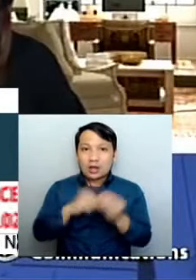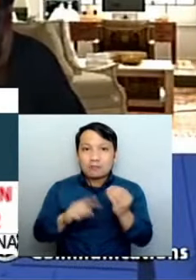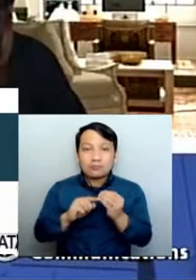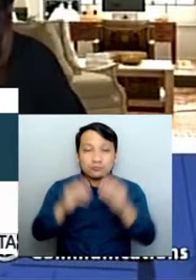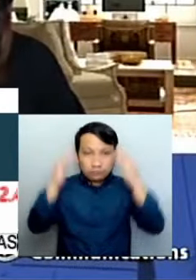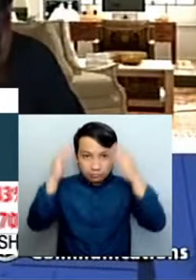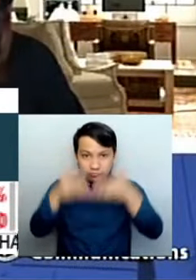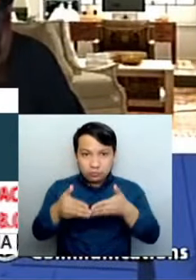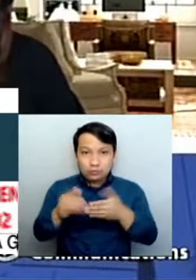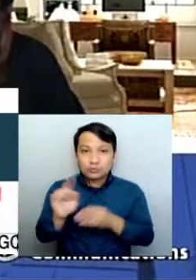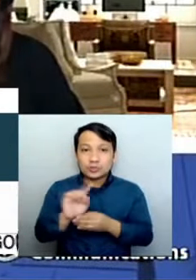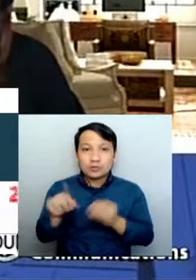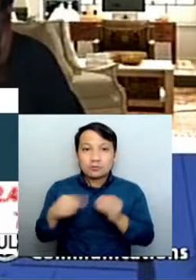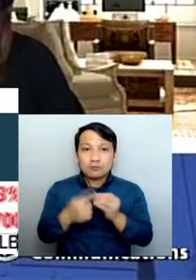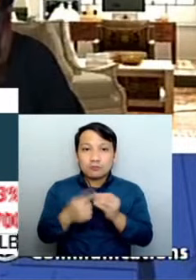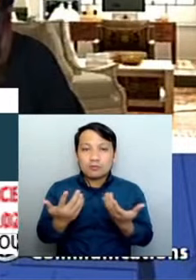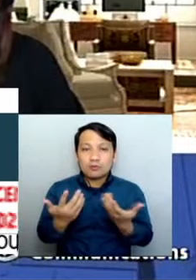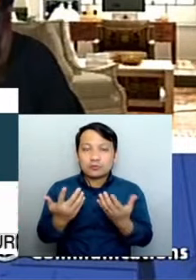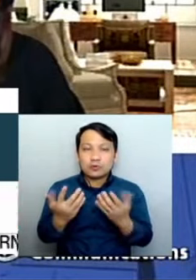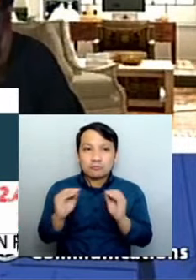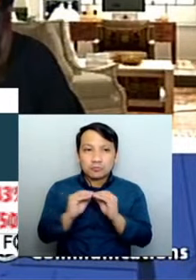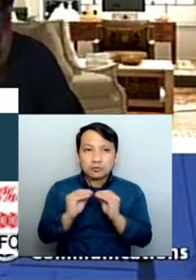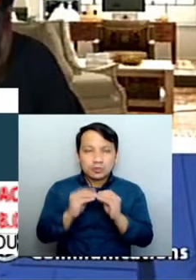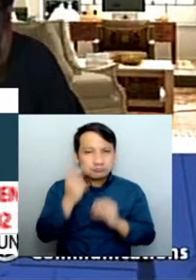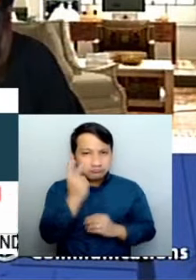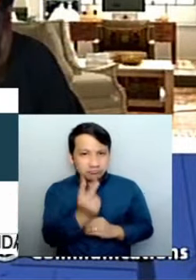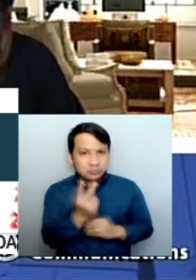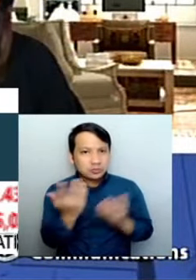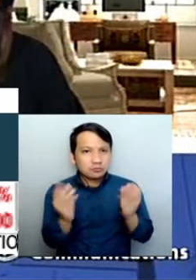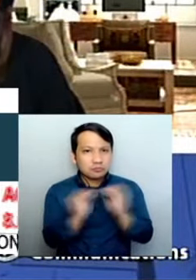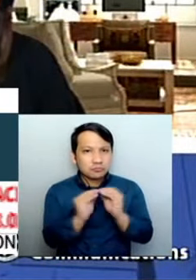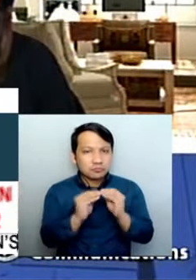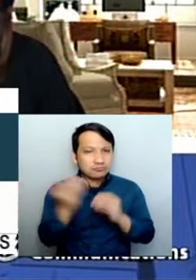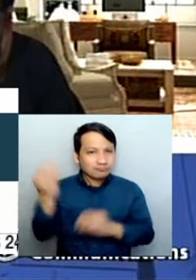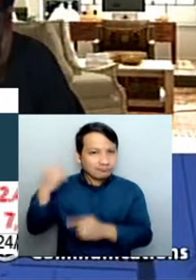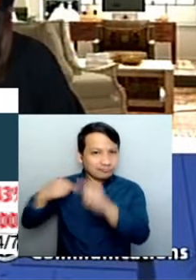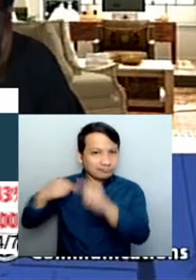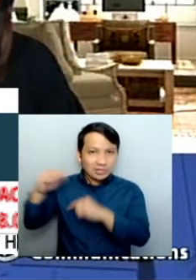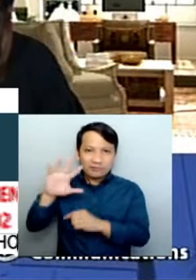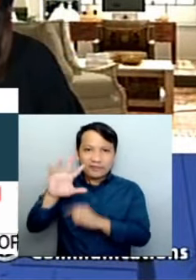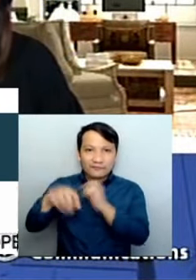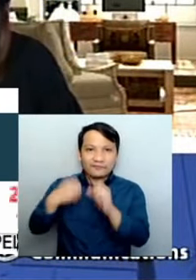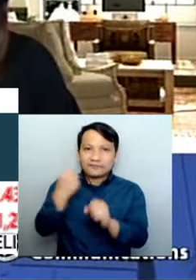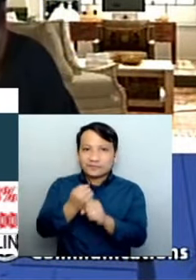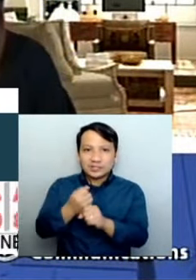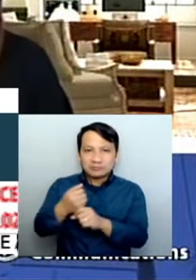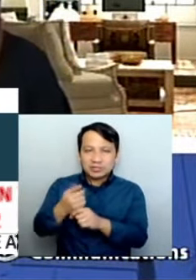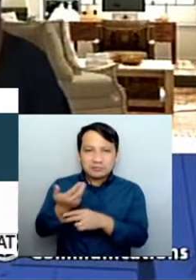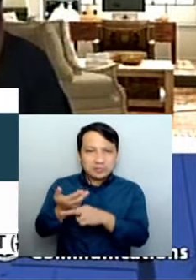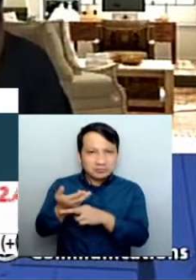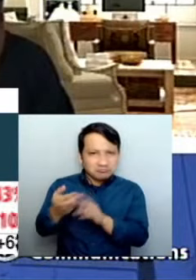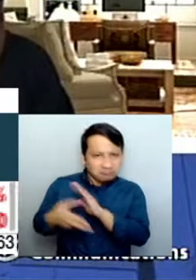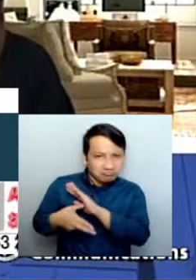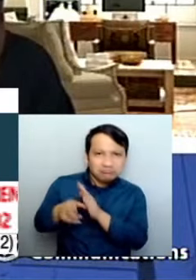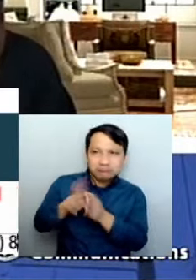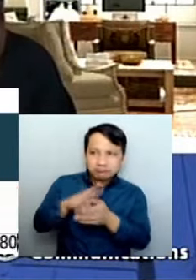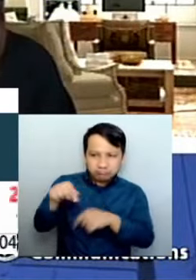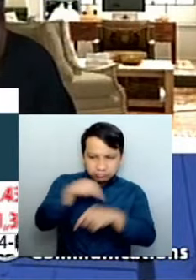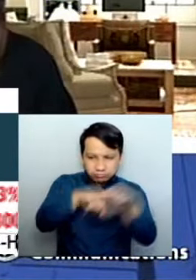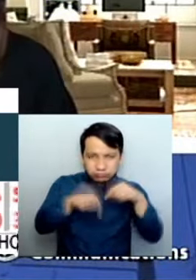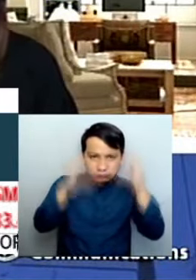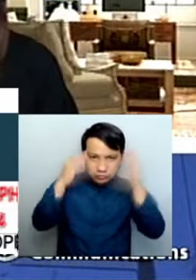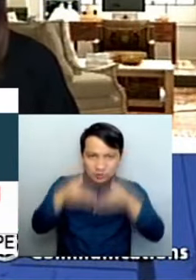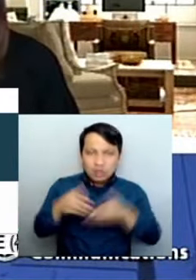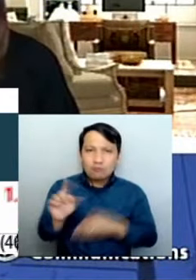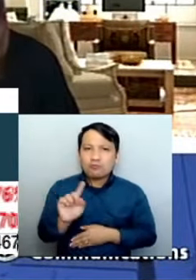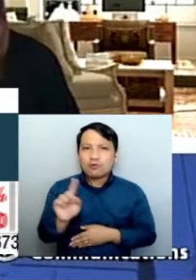forma ng kanyang SONA ay titingnan po niya yung mga nakalipas na 5 taon na siya ay naging presidente at pupokus po siya siyempre